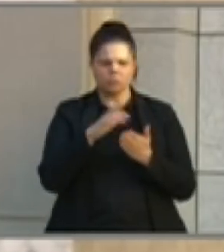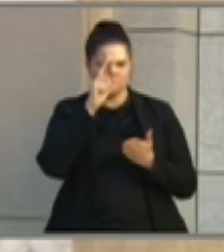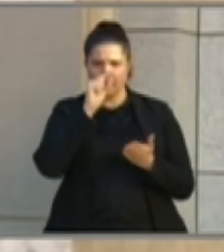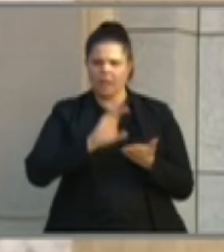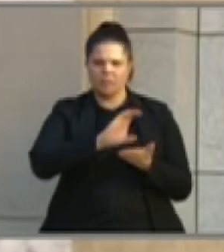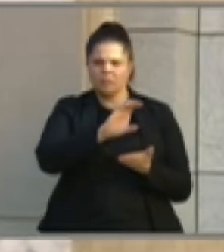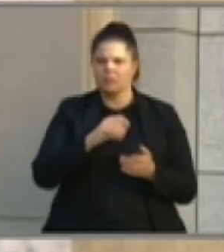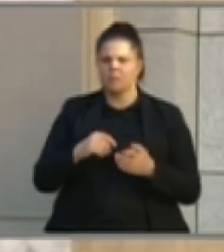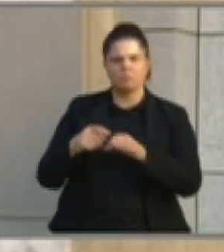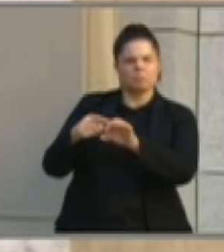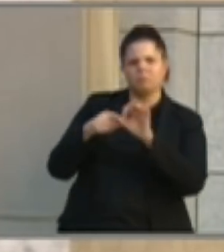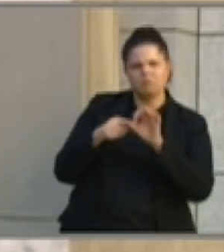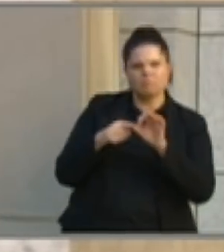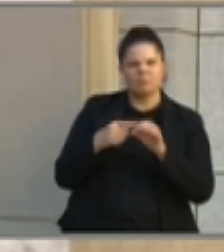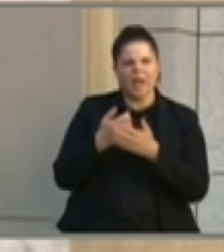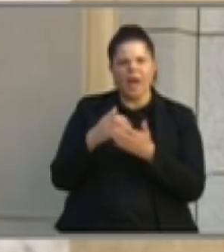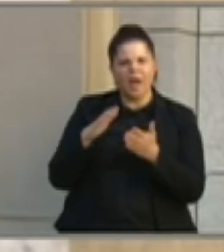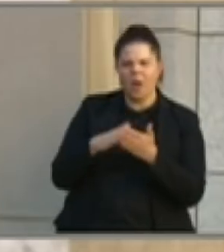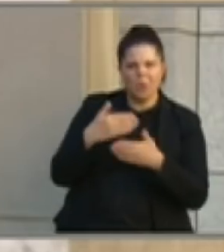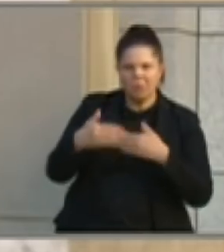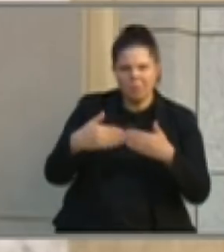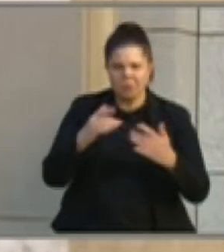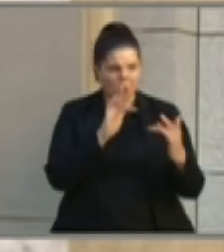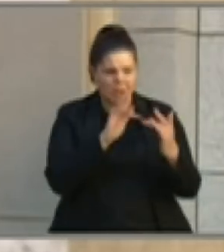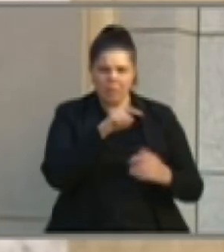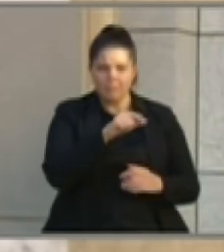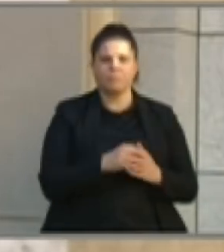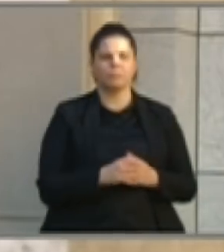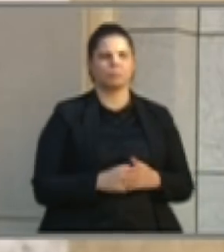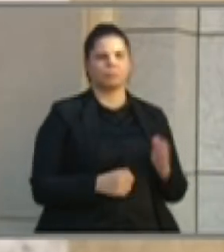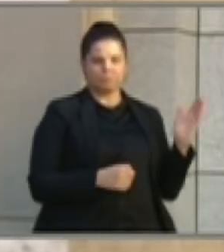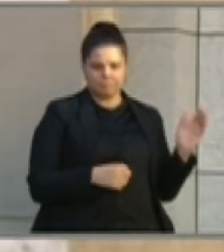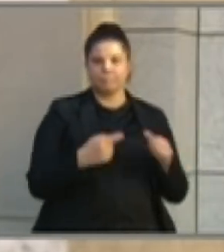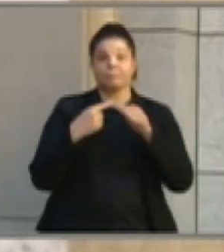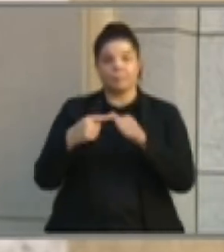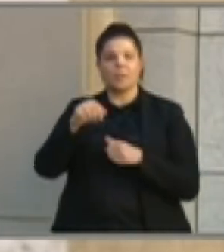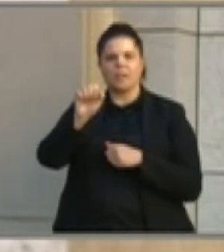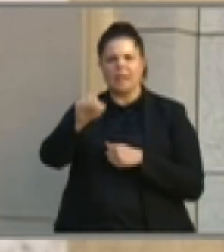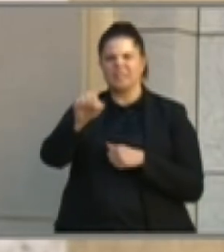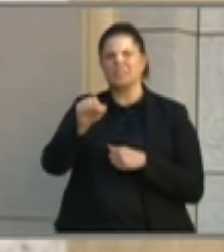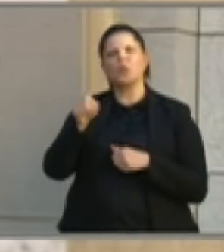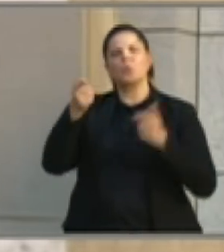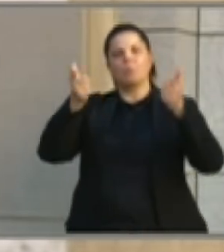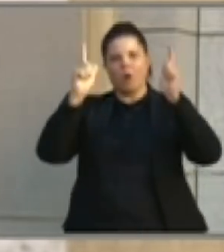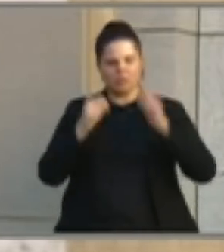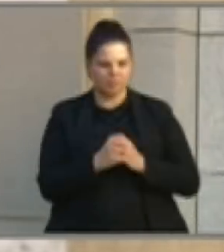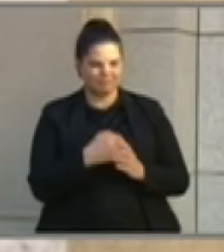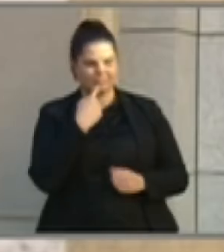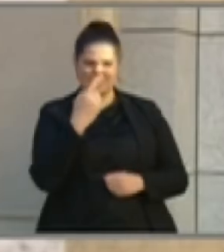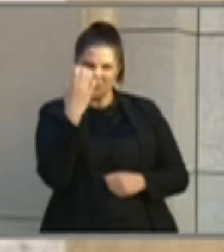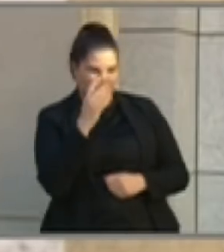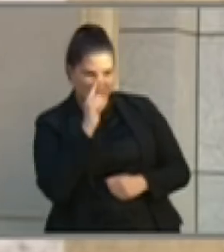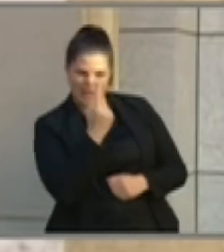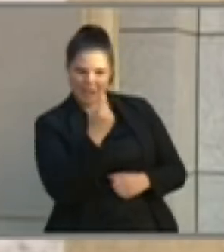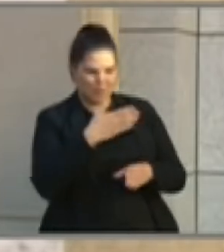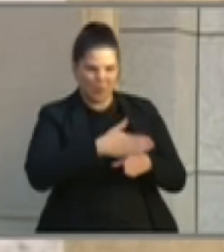employees, or how will that work? Yes, the employers and the employee, in many cases when you've stood them down, you've still got them obviously on the books, and no